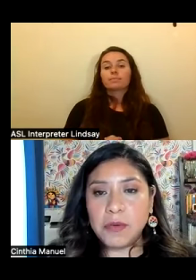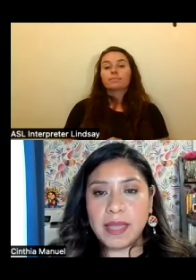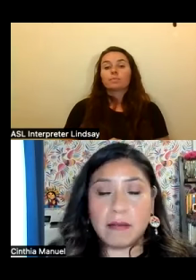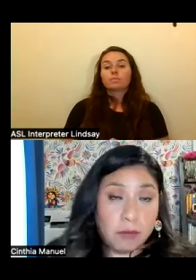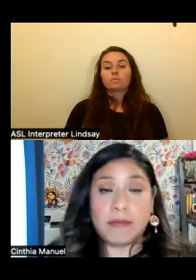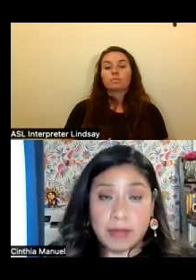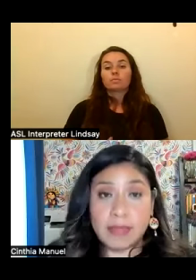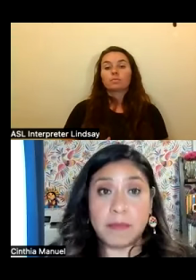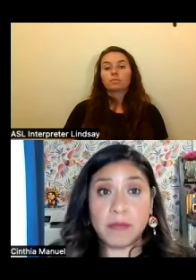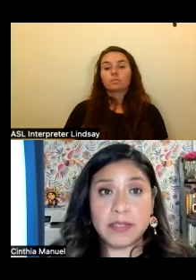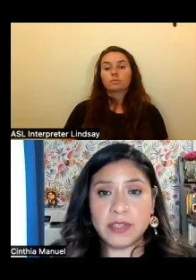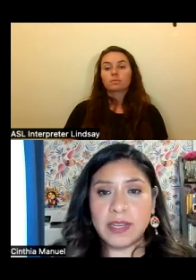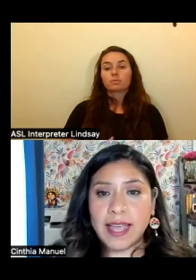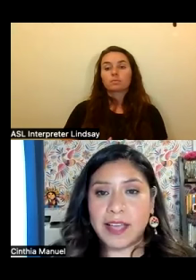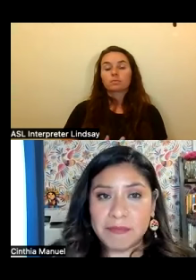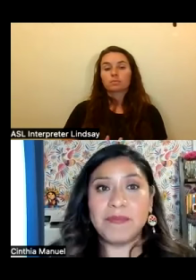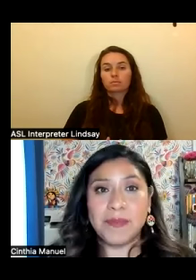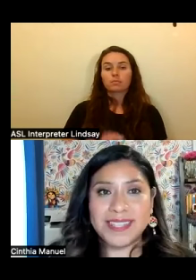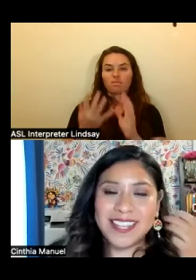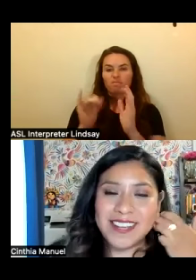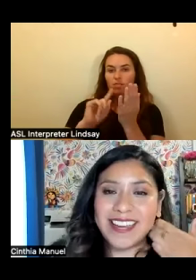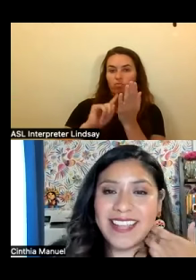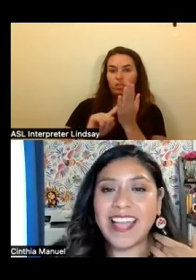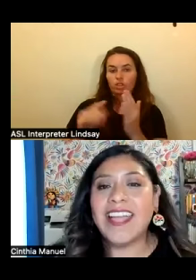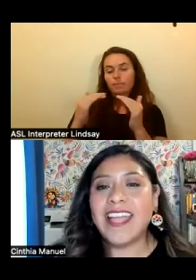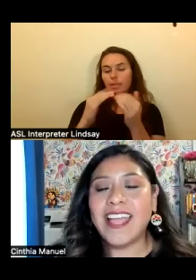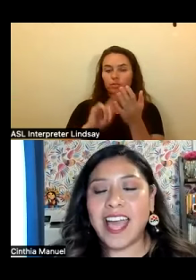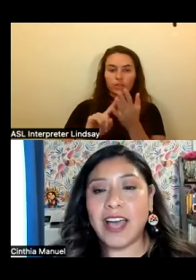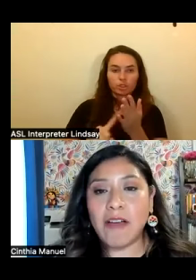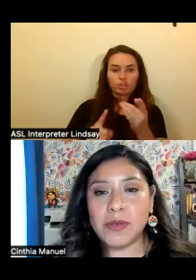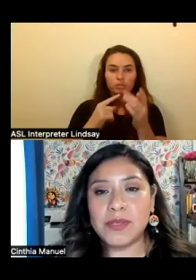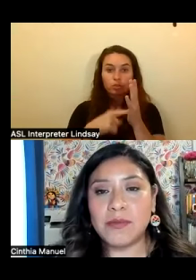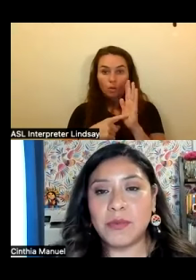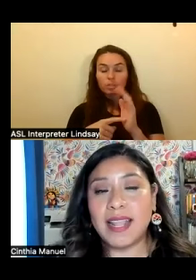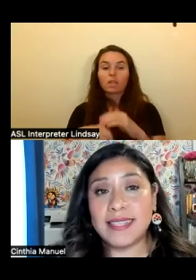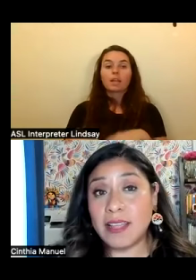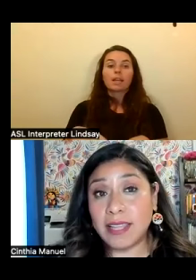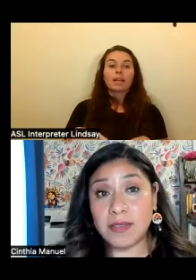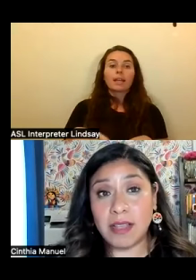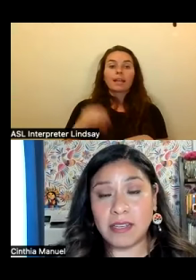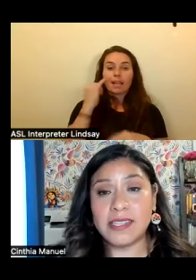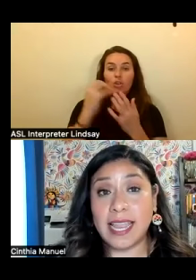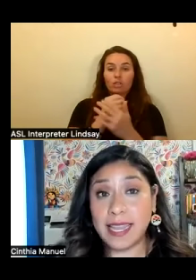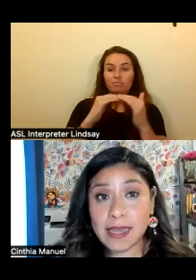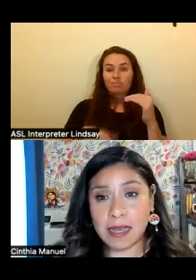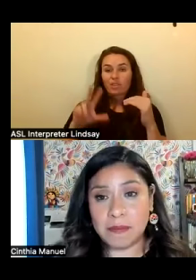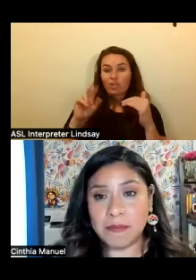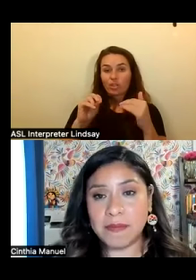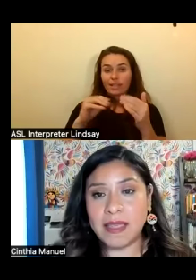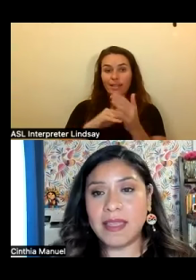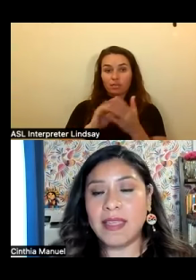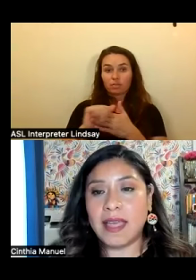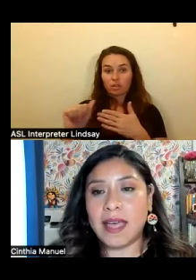if you make Pew Research put this data together that households with less than $30,000 in